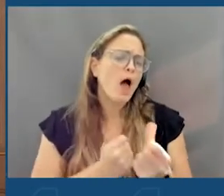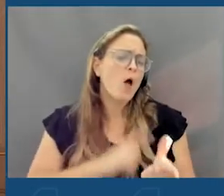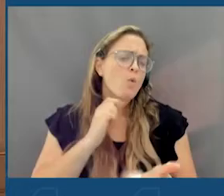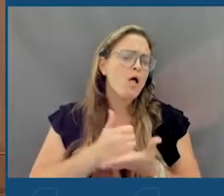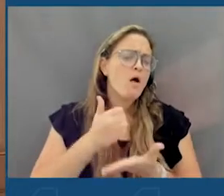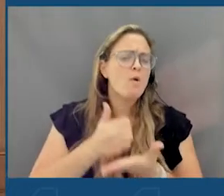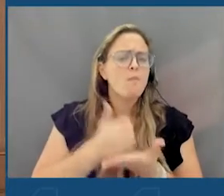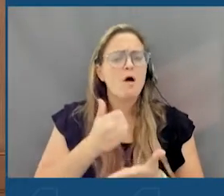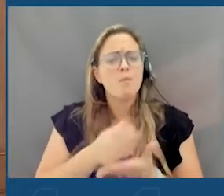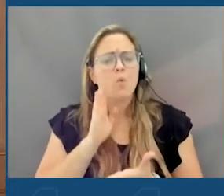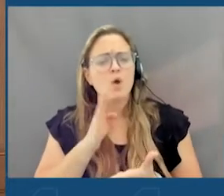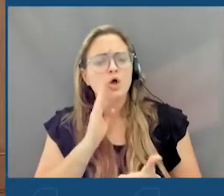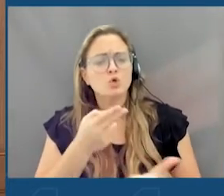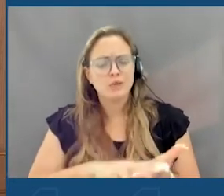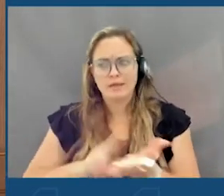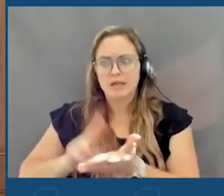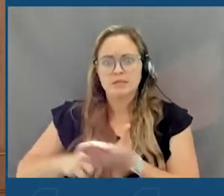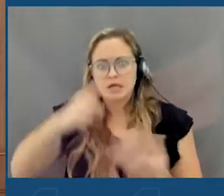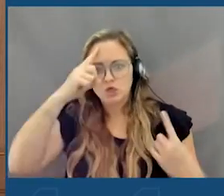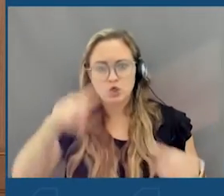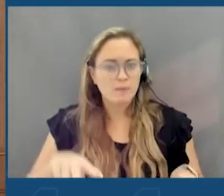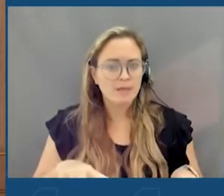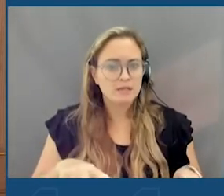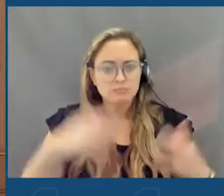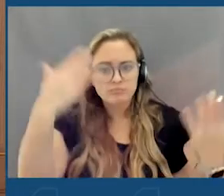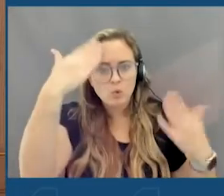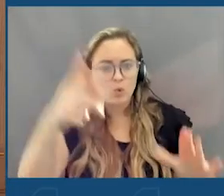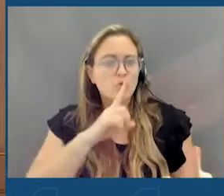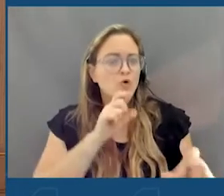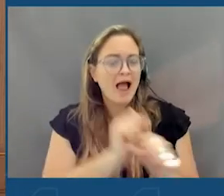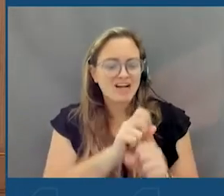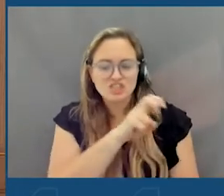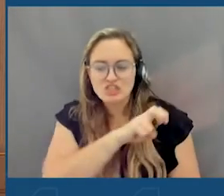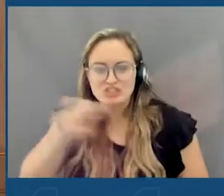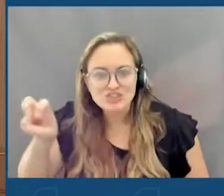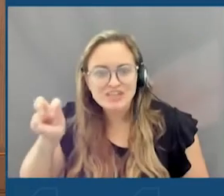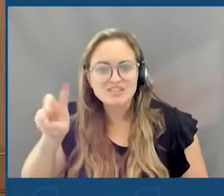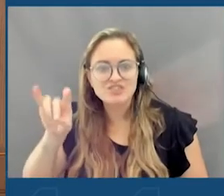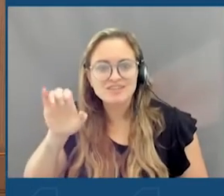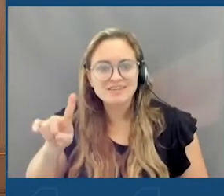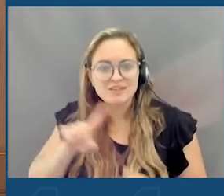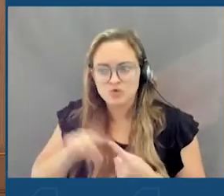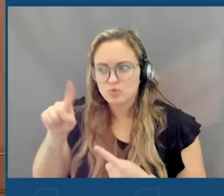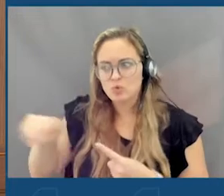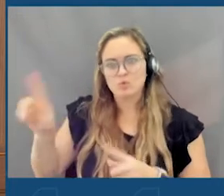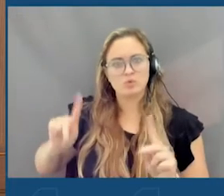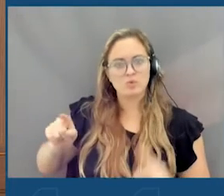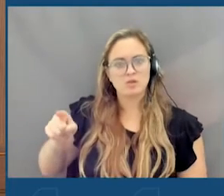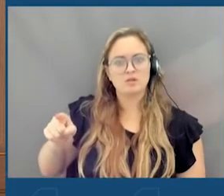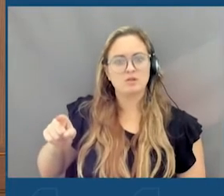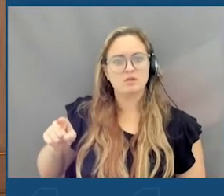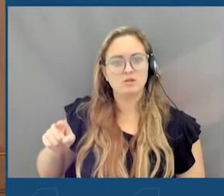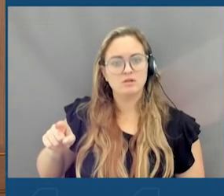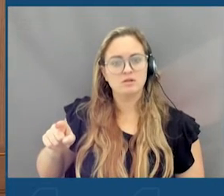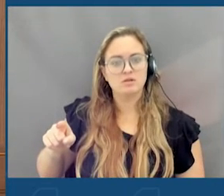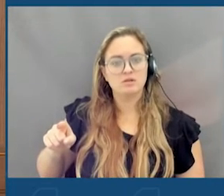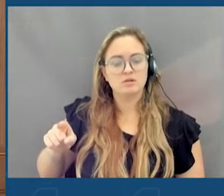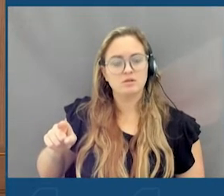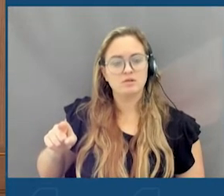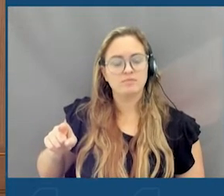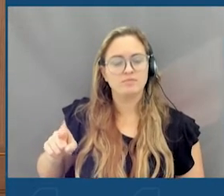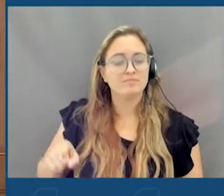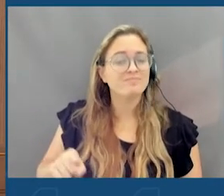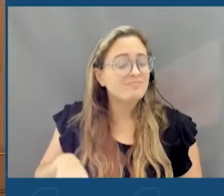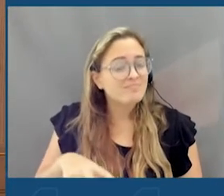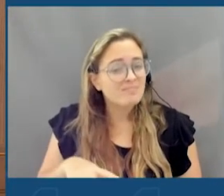into signing agreements not knowing that they're actually transferring the deed to someone else. And that's hard